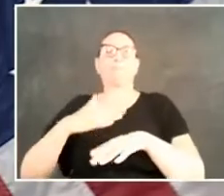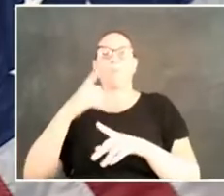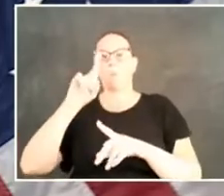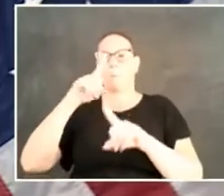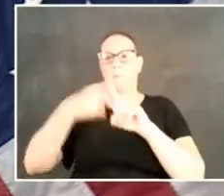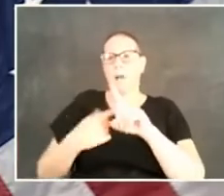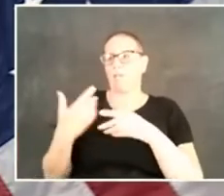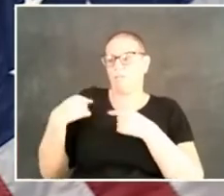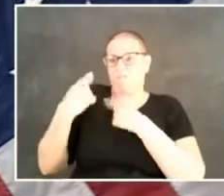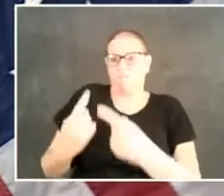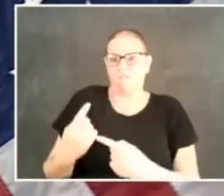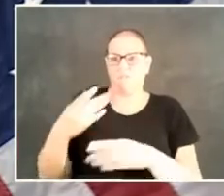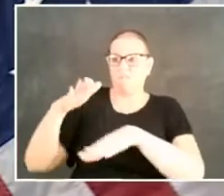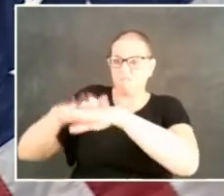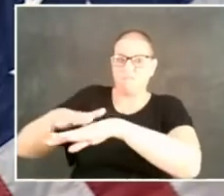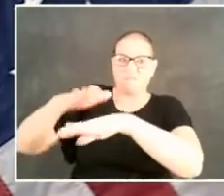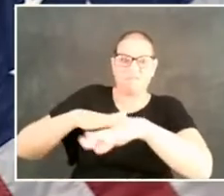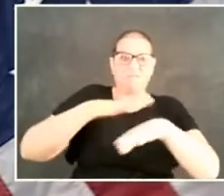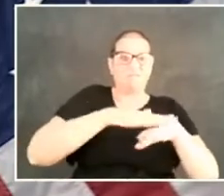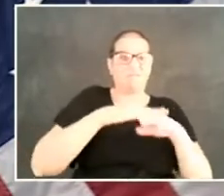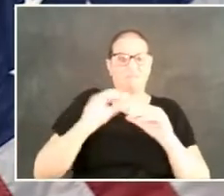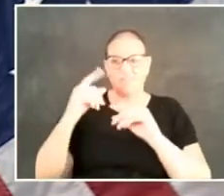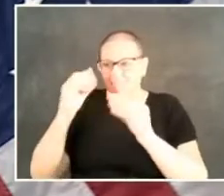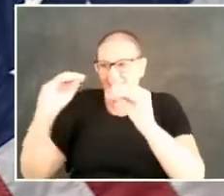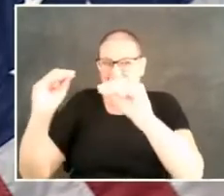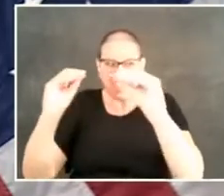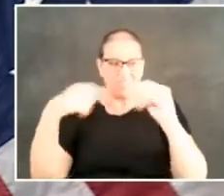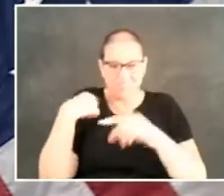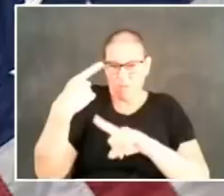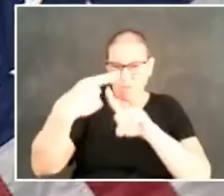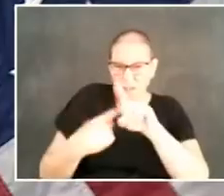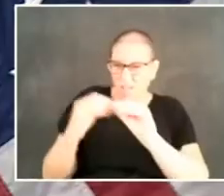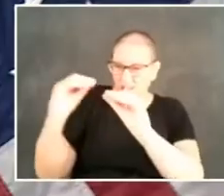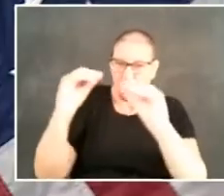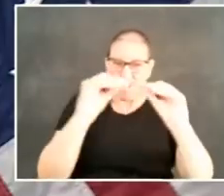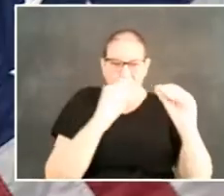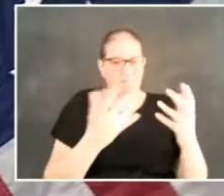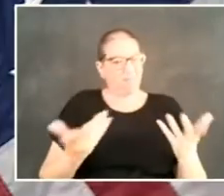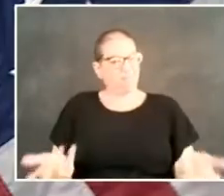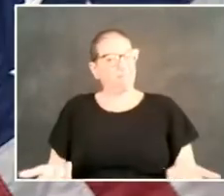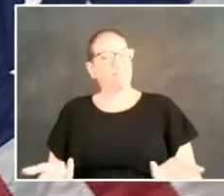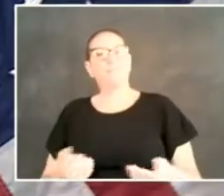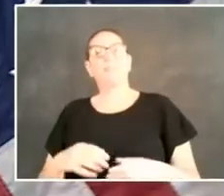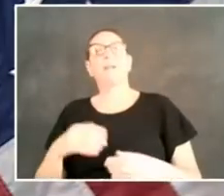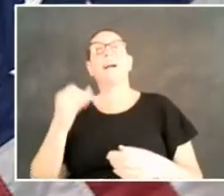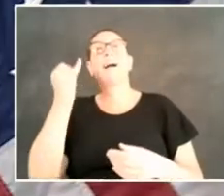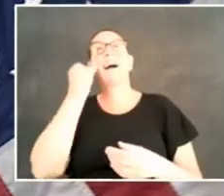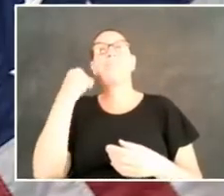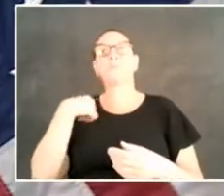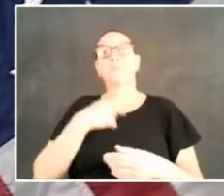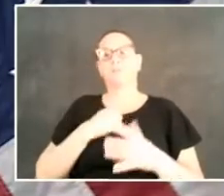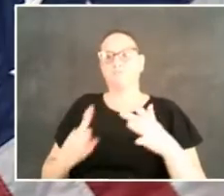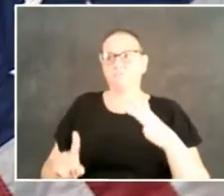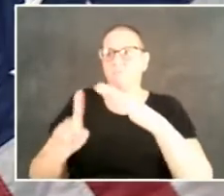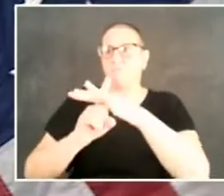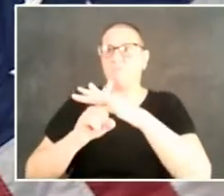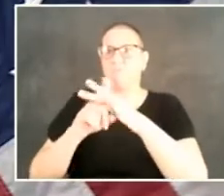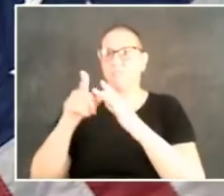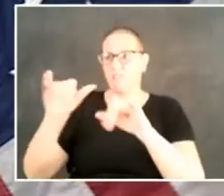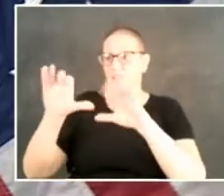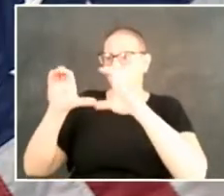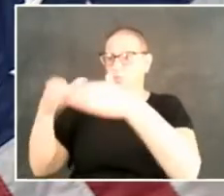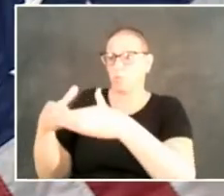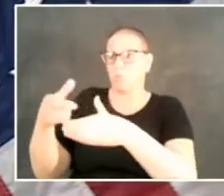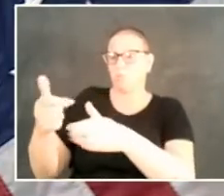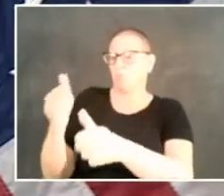city engaging people, and we get varying levels of compliance. And if it comes to summons, then we're at